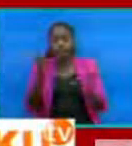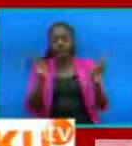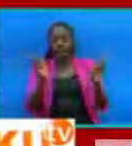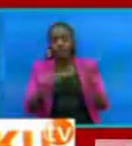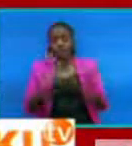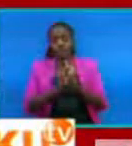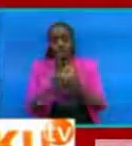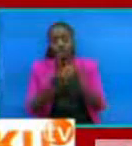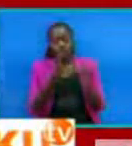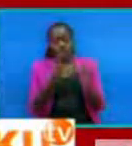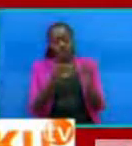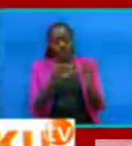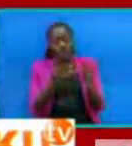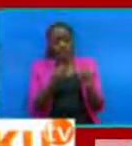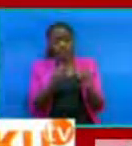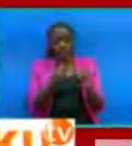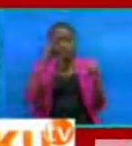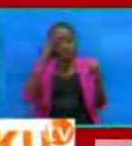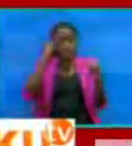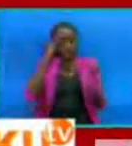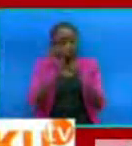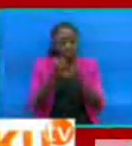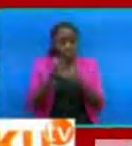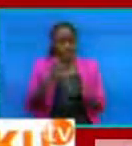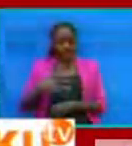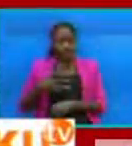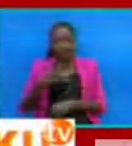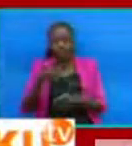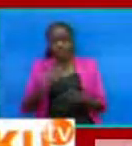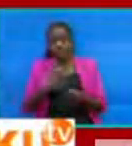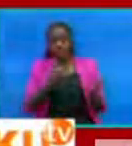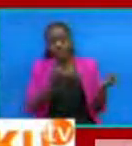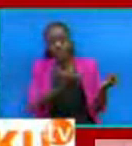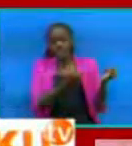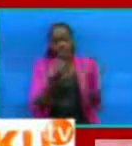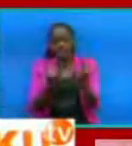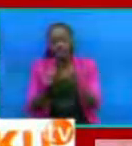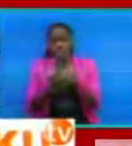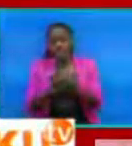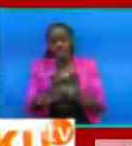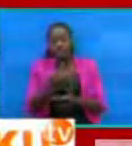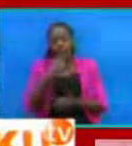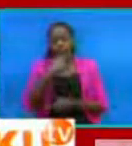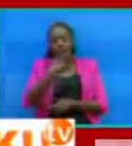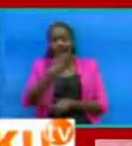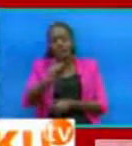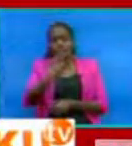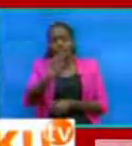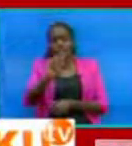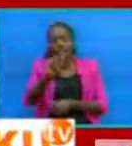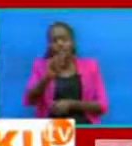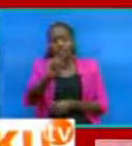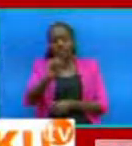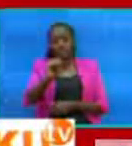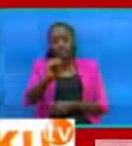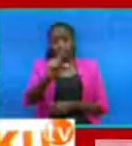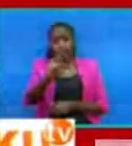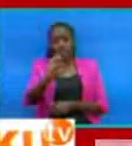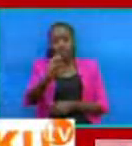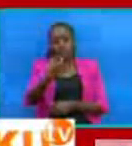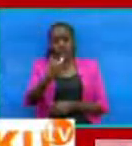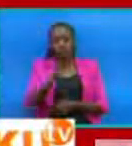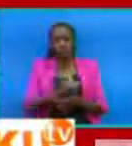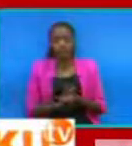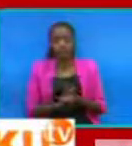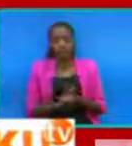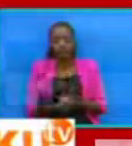feel some tension, and therefore I want to invite Mr. Stanley Kagunda to come and stretch us a